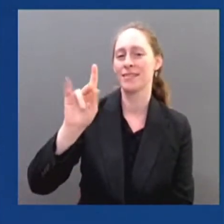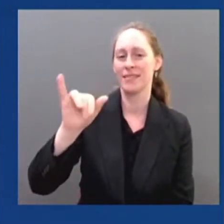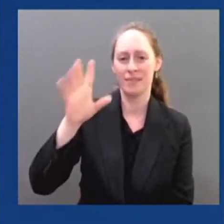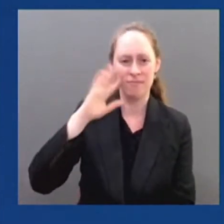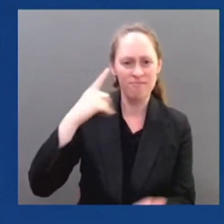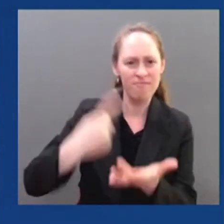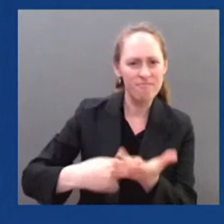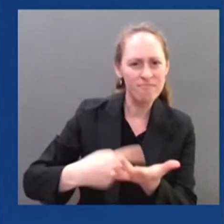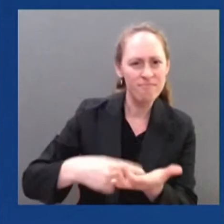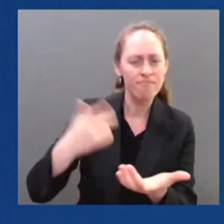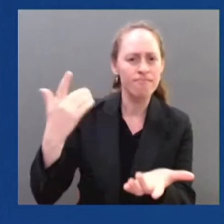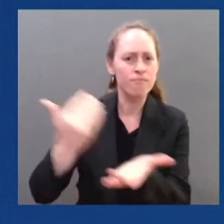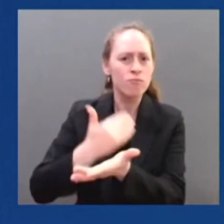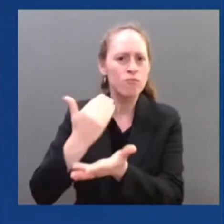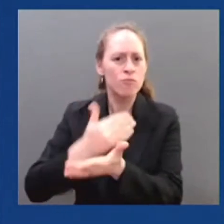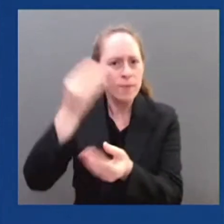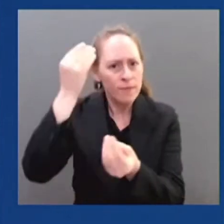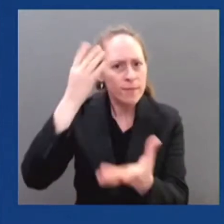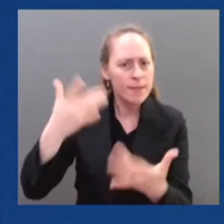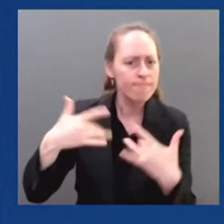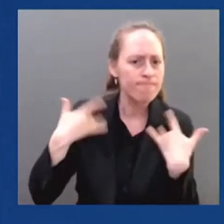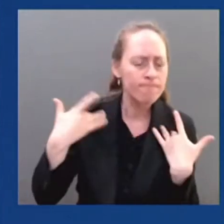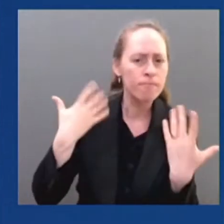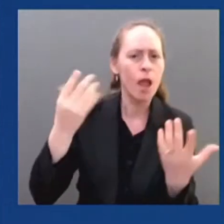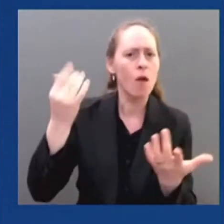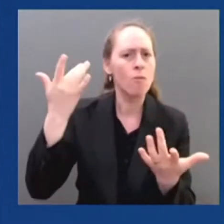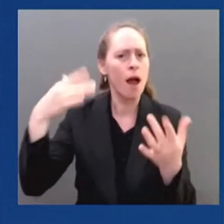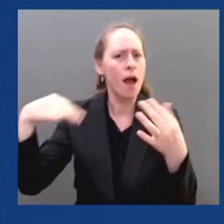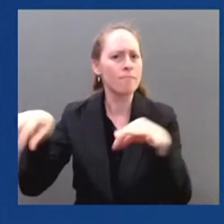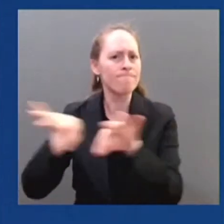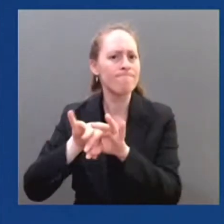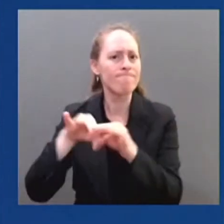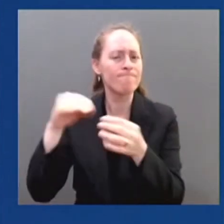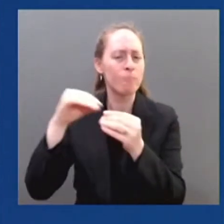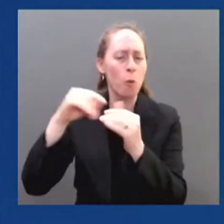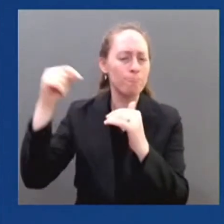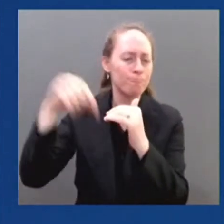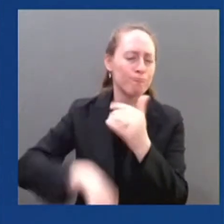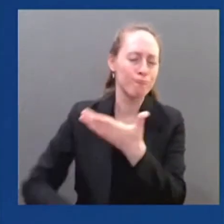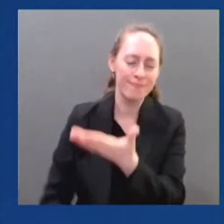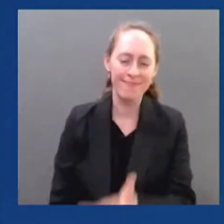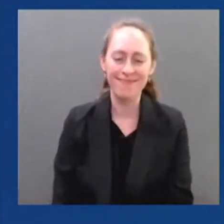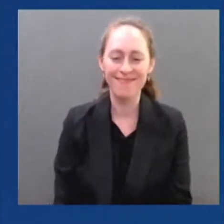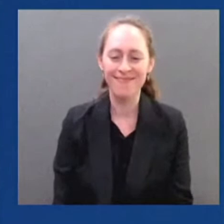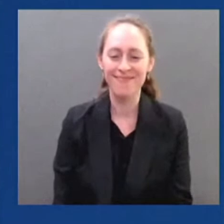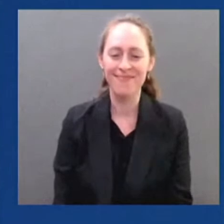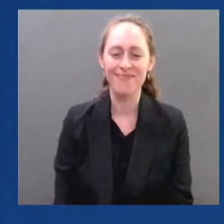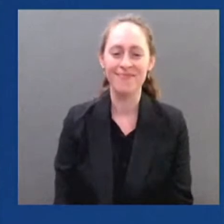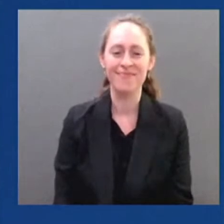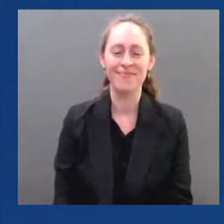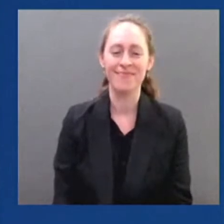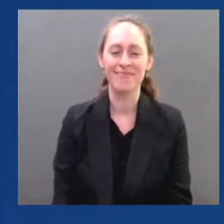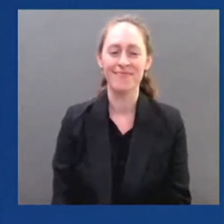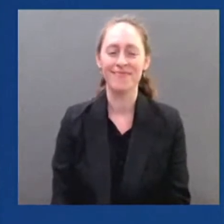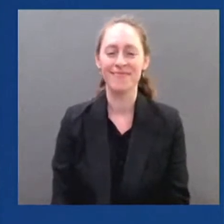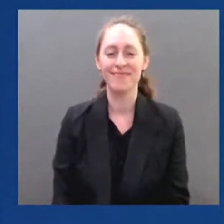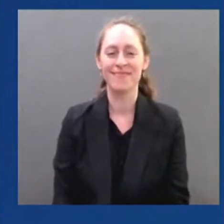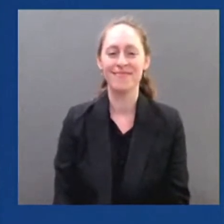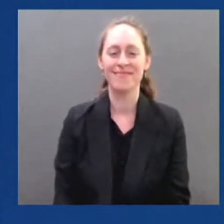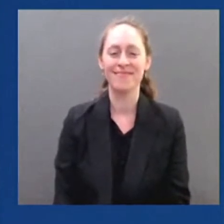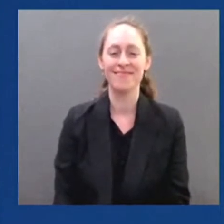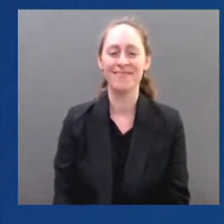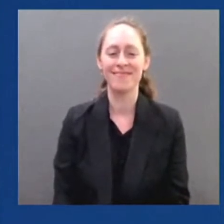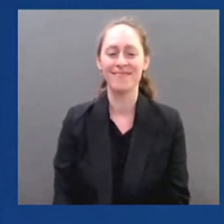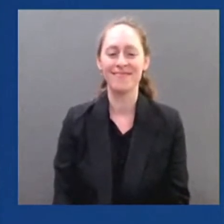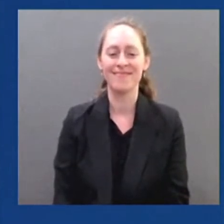Over to you, Rochelle. Thank you, Ashish. Good afternoon, everyone. As per my usual, I'd like to start by walking through the latest data.